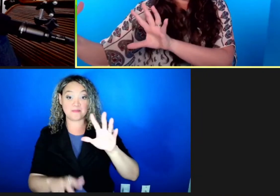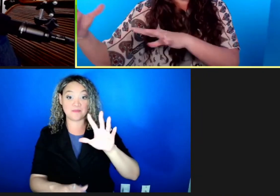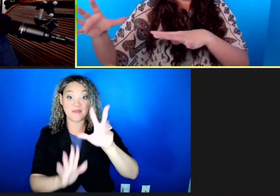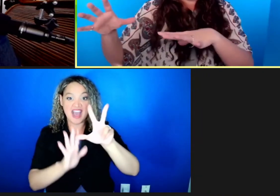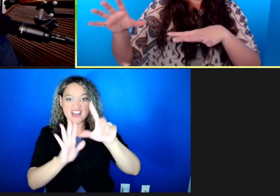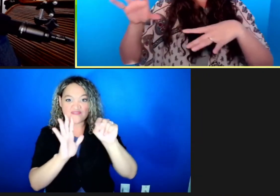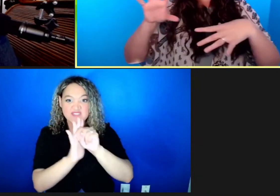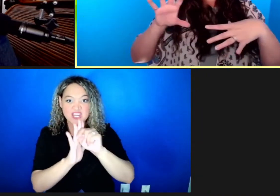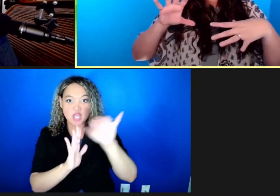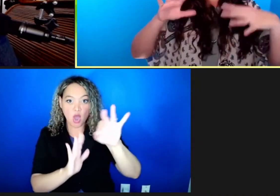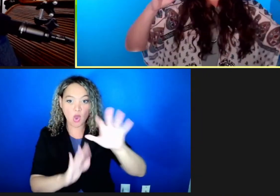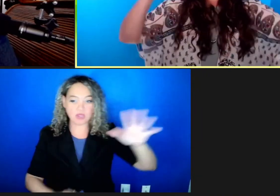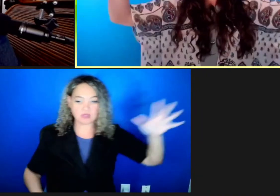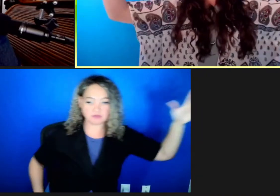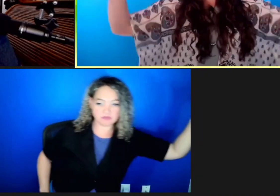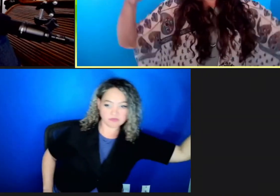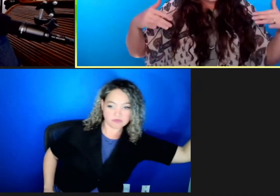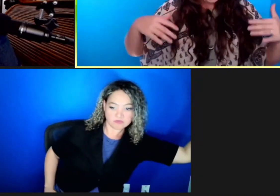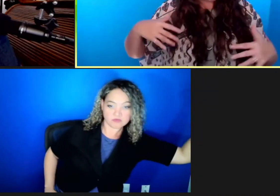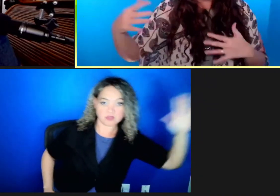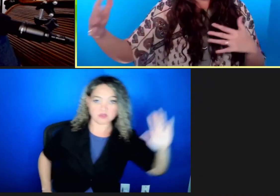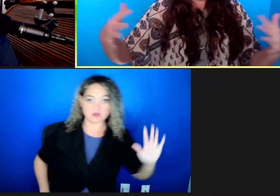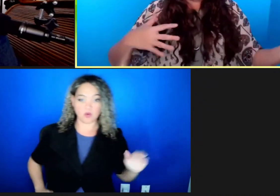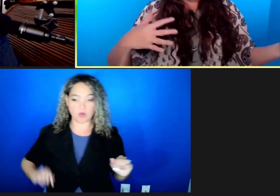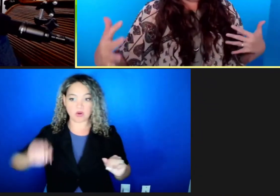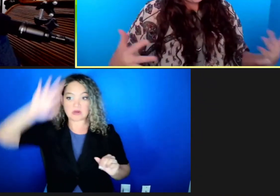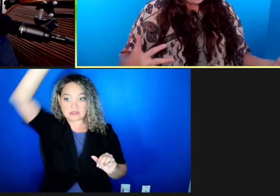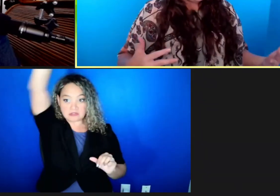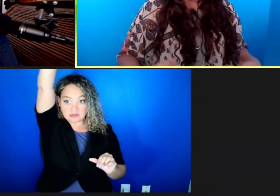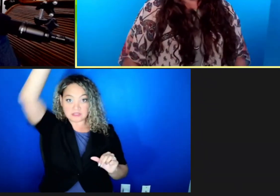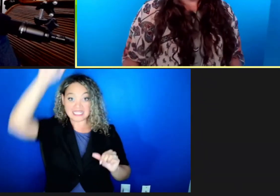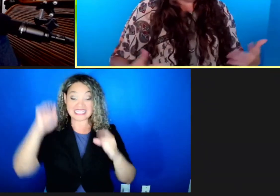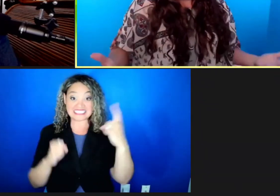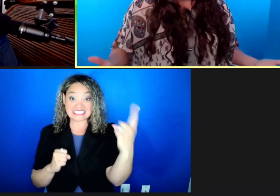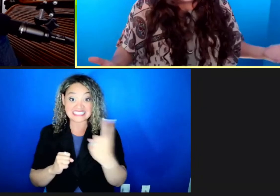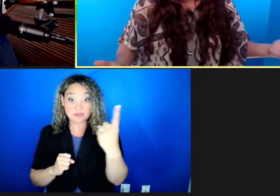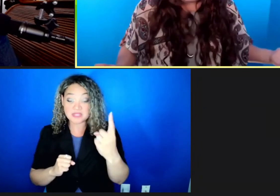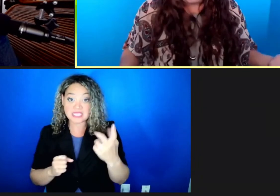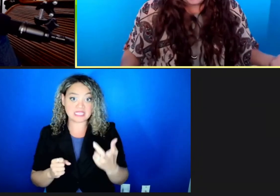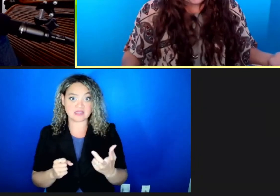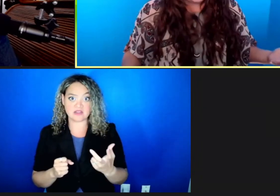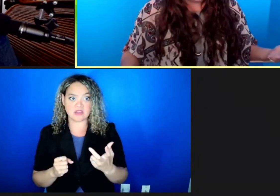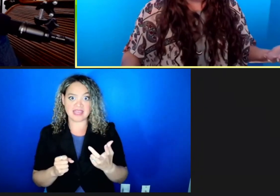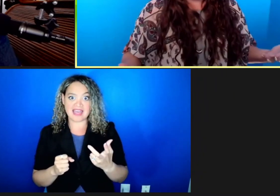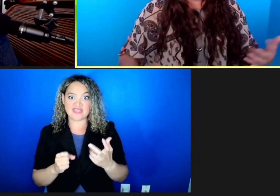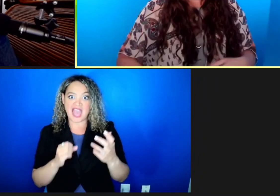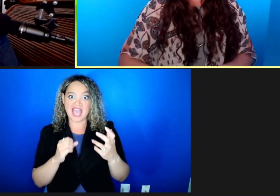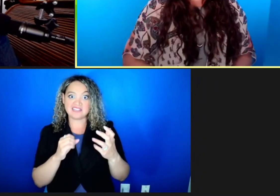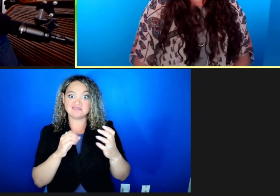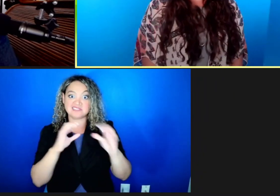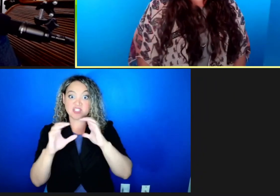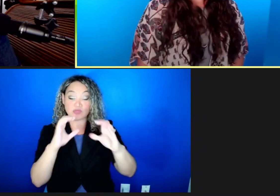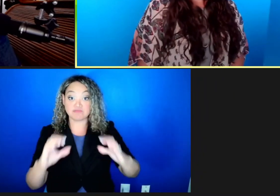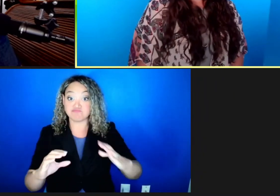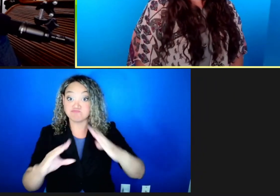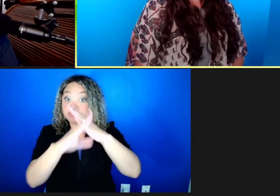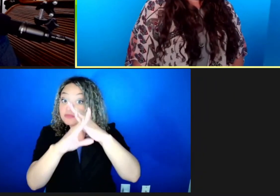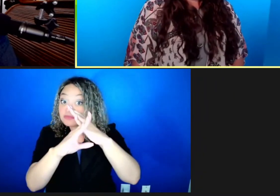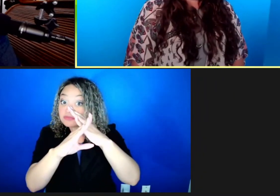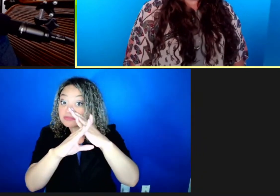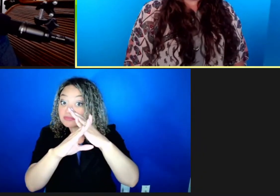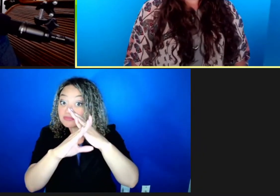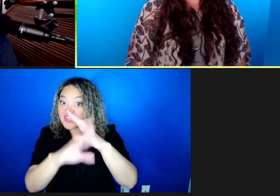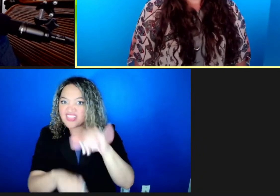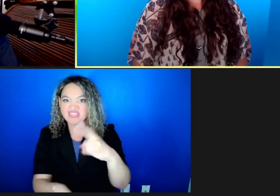of the camera or you're out of the frame or something like that, it impedes communication. So that's been something